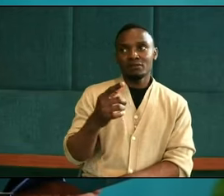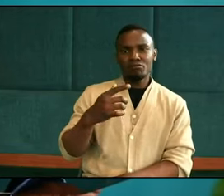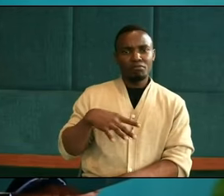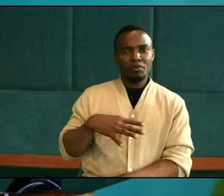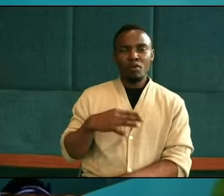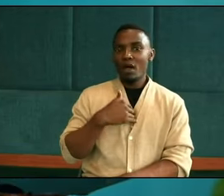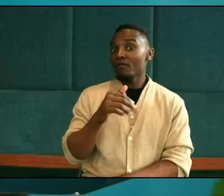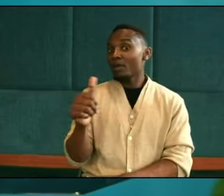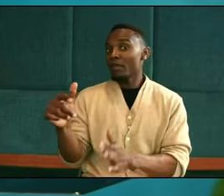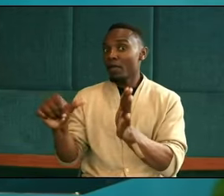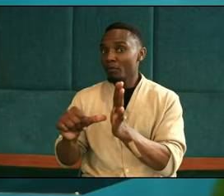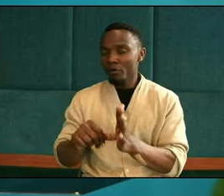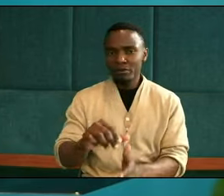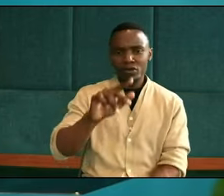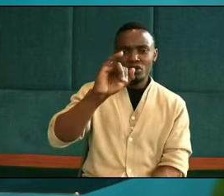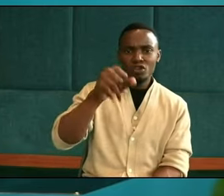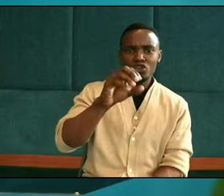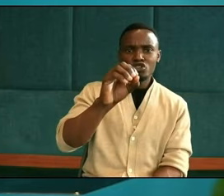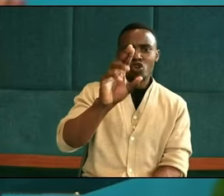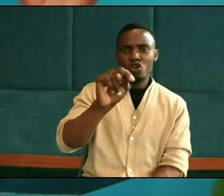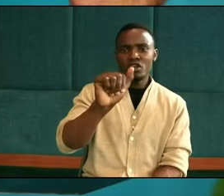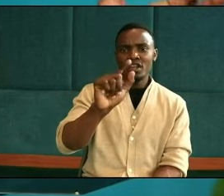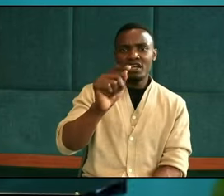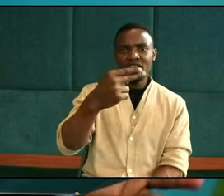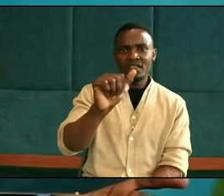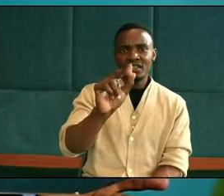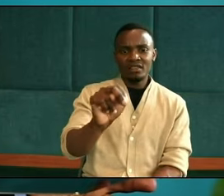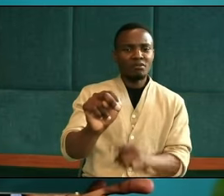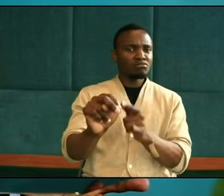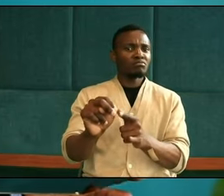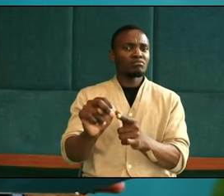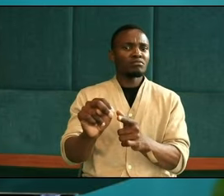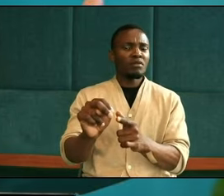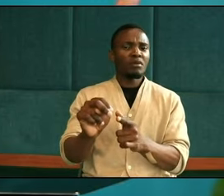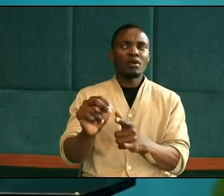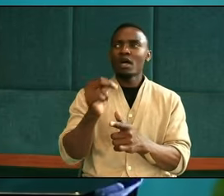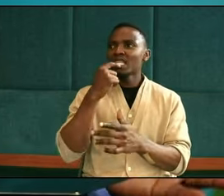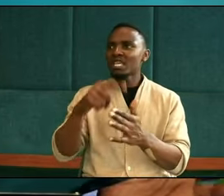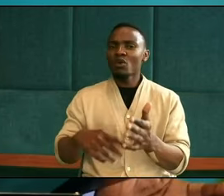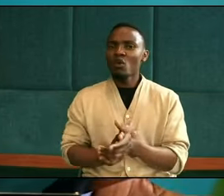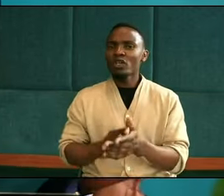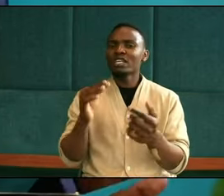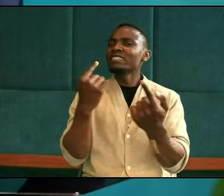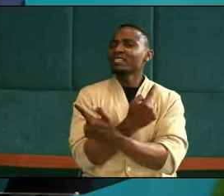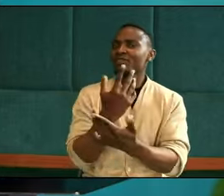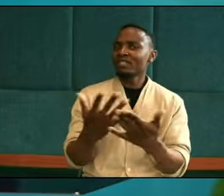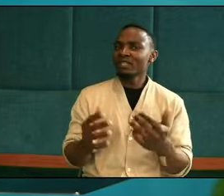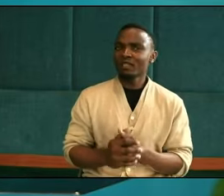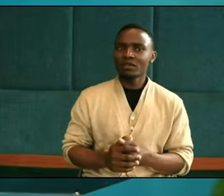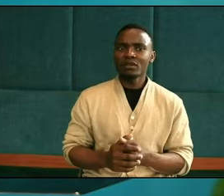problem. What Jonathan is suggesting is way out of the ordinary. Whoever goes into battle